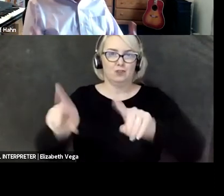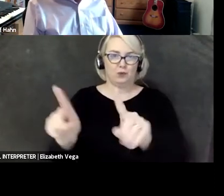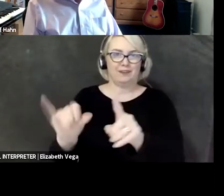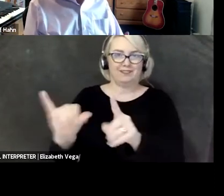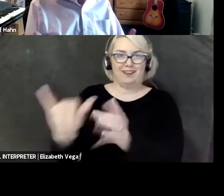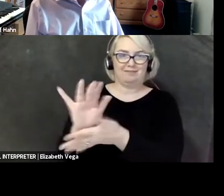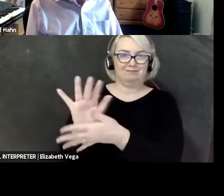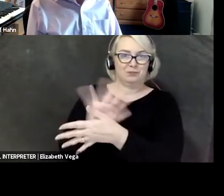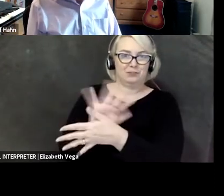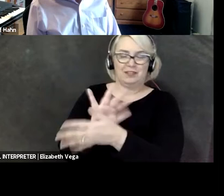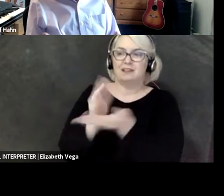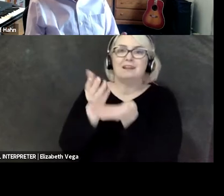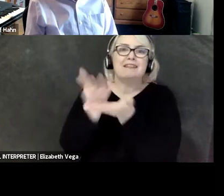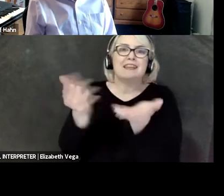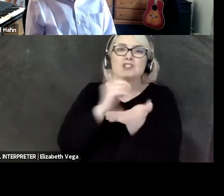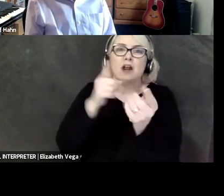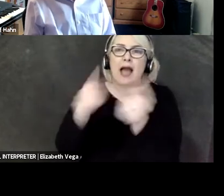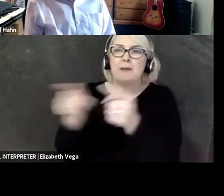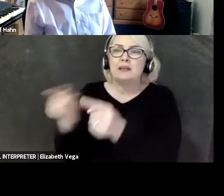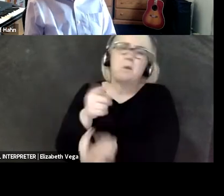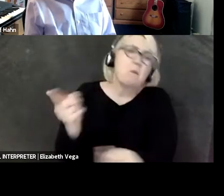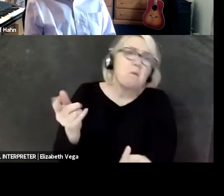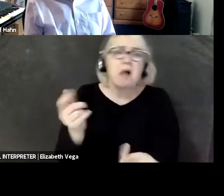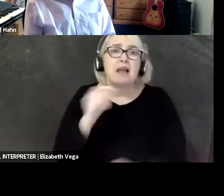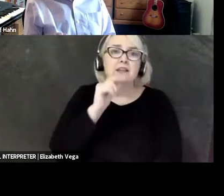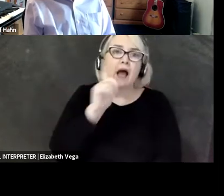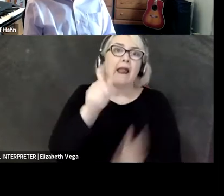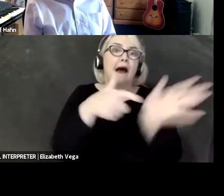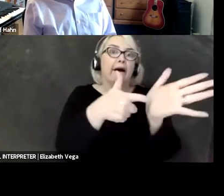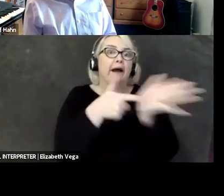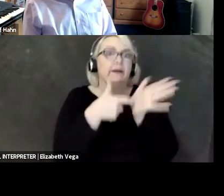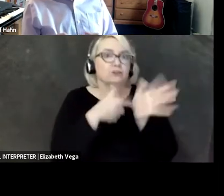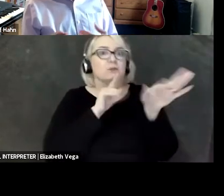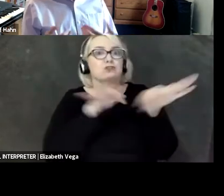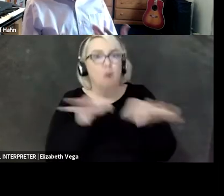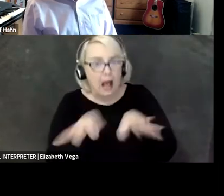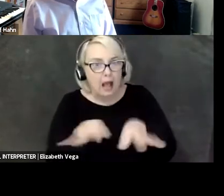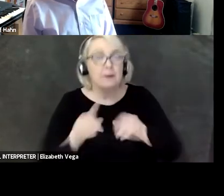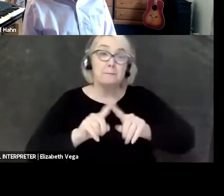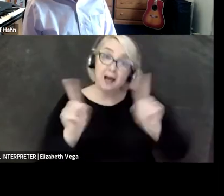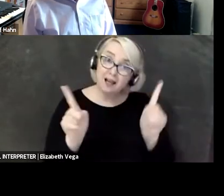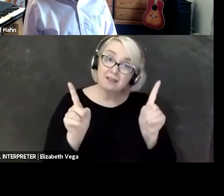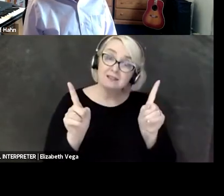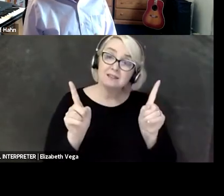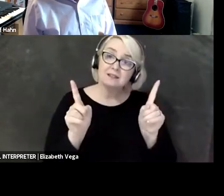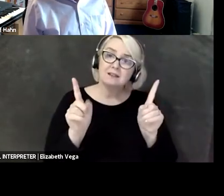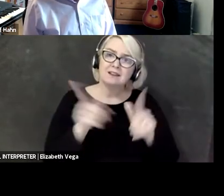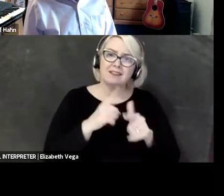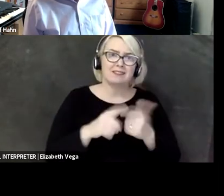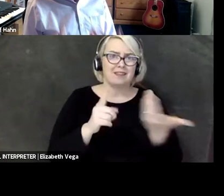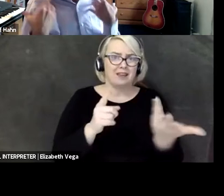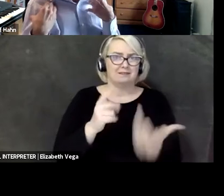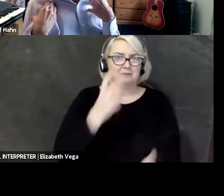you've got certain things happening that don't necessarily have to be described, but then you're in the dark